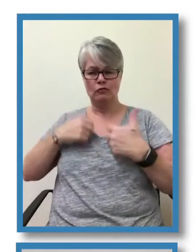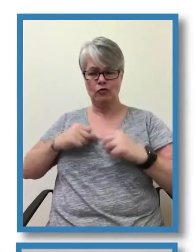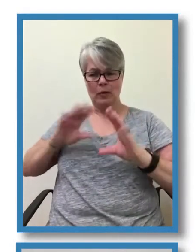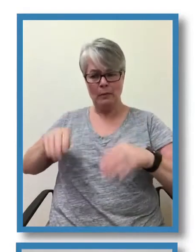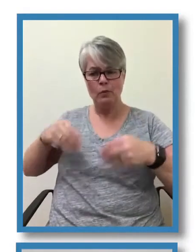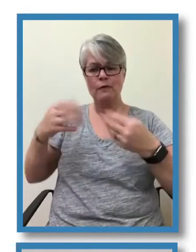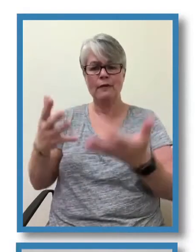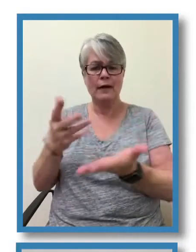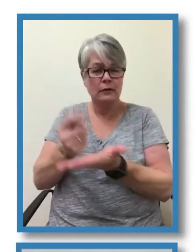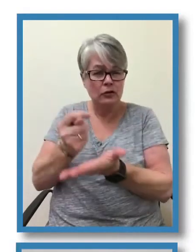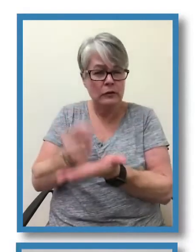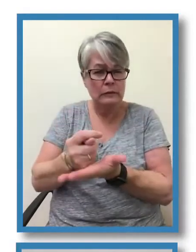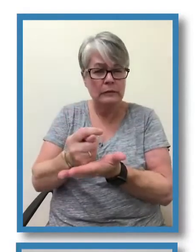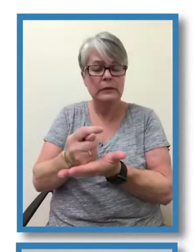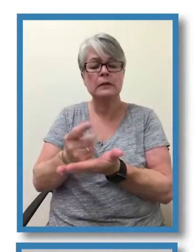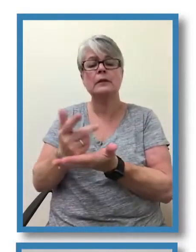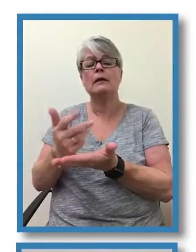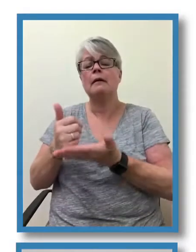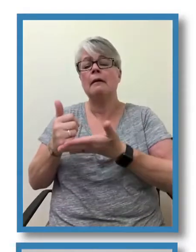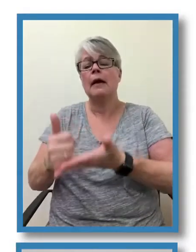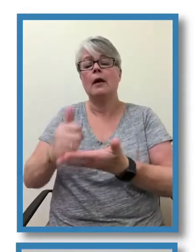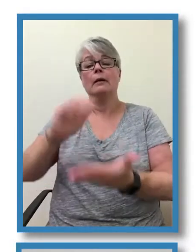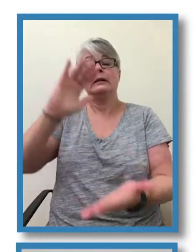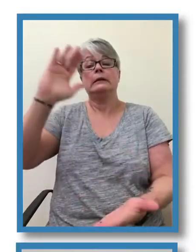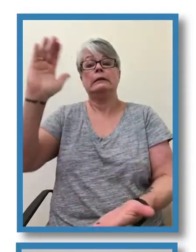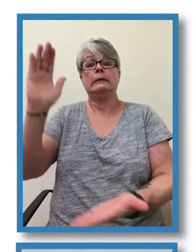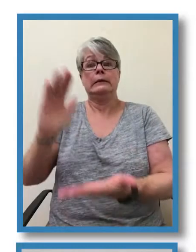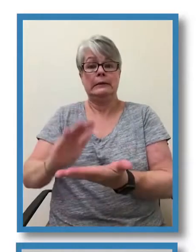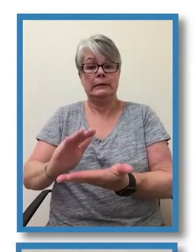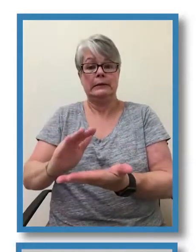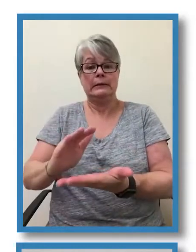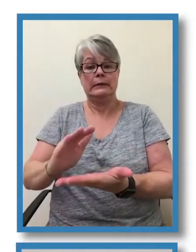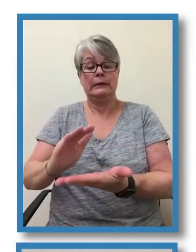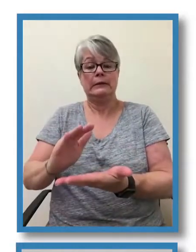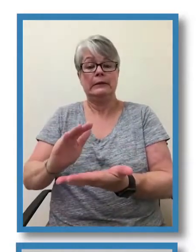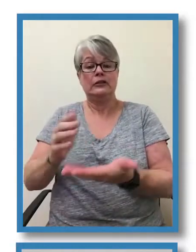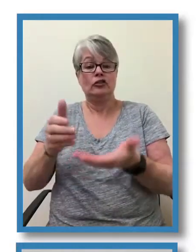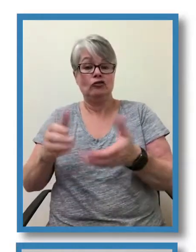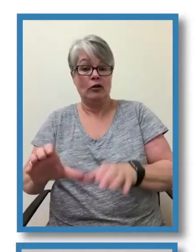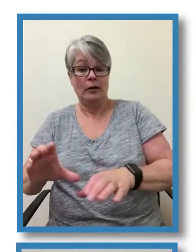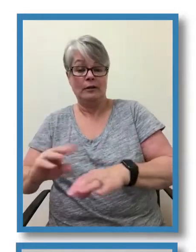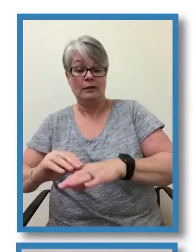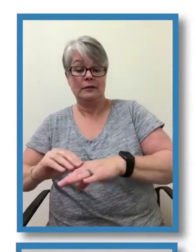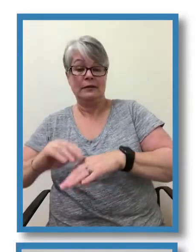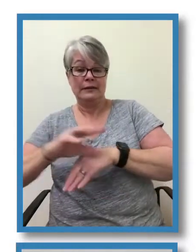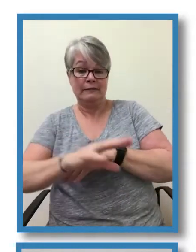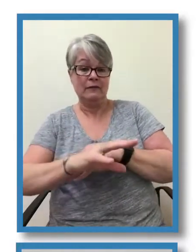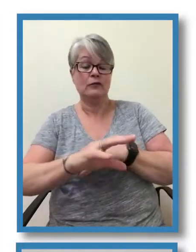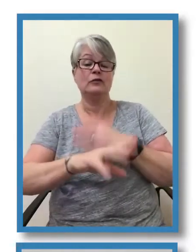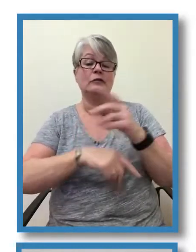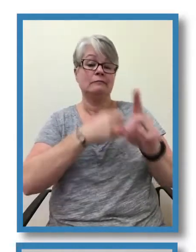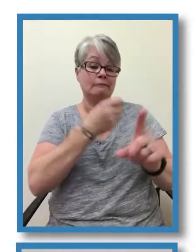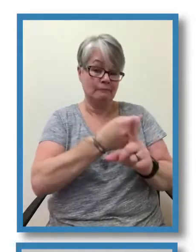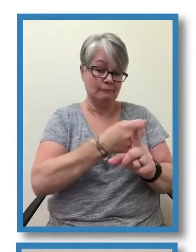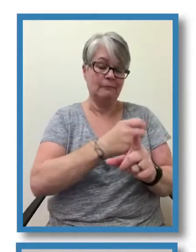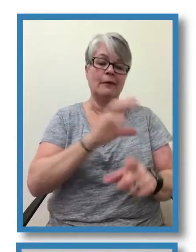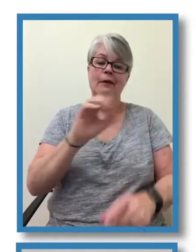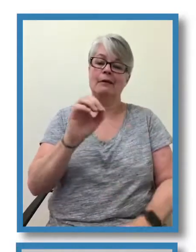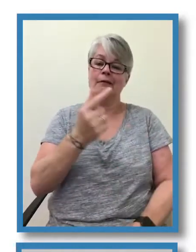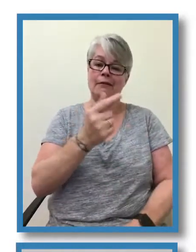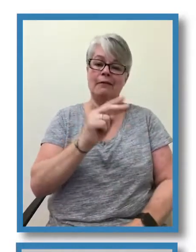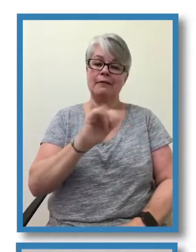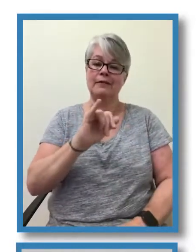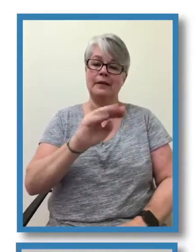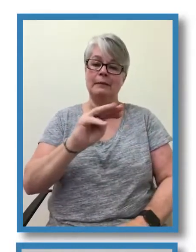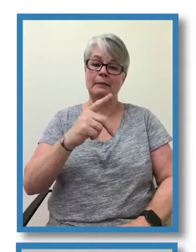Now, we should just look at cumulative risk, because a person, we talked about age alone. So at